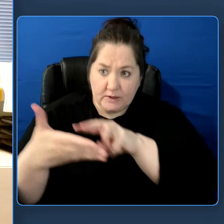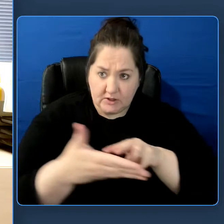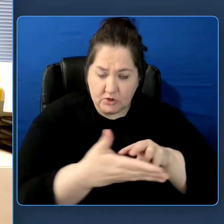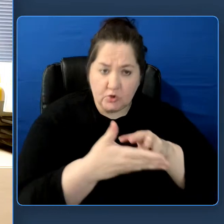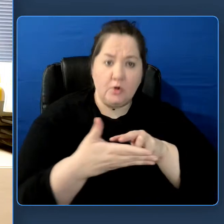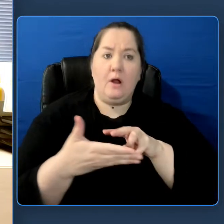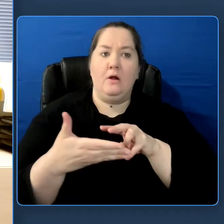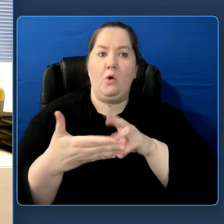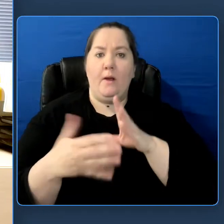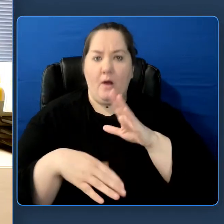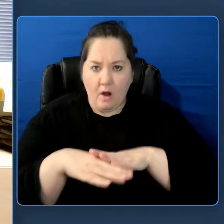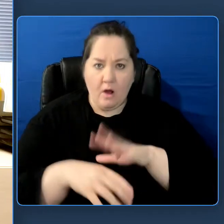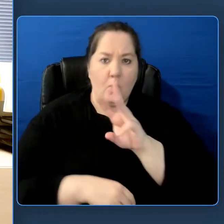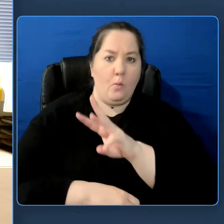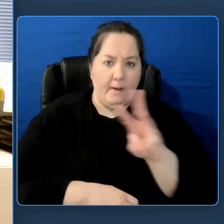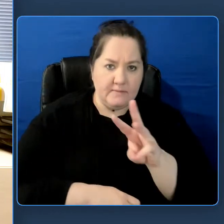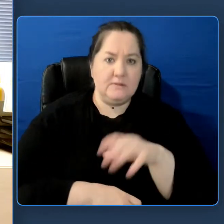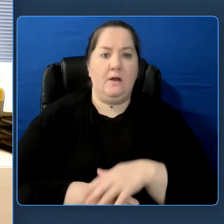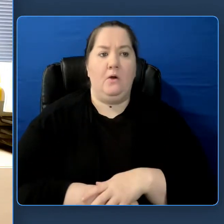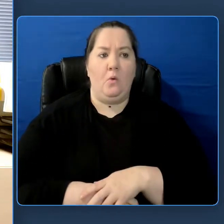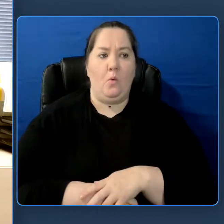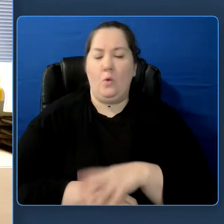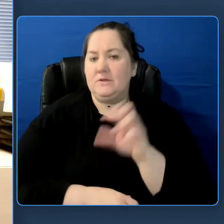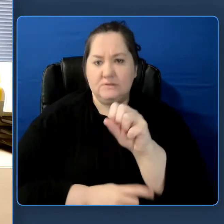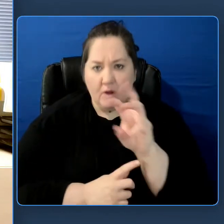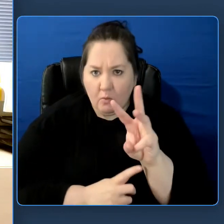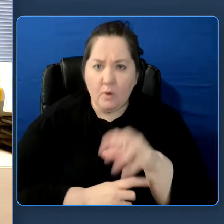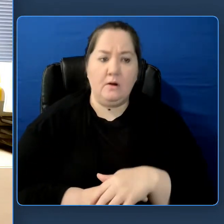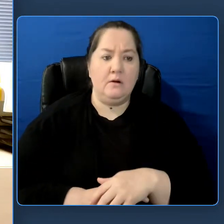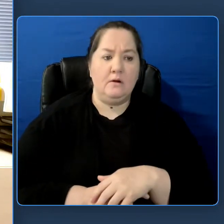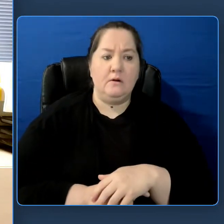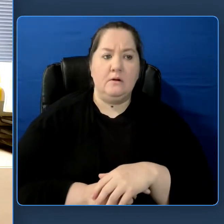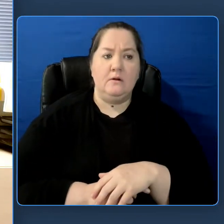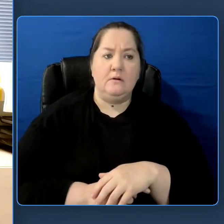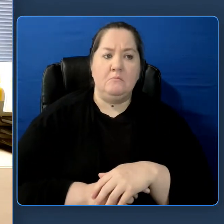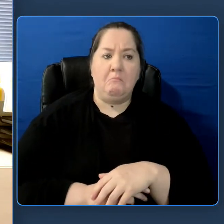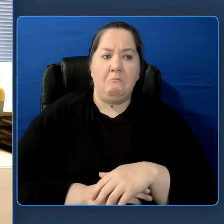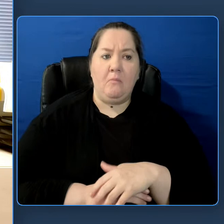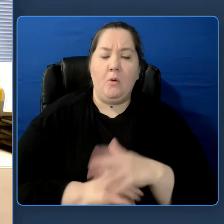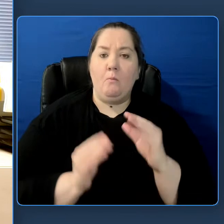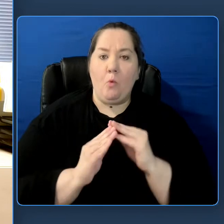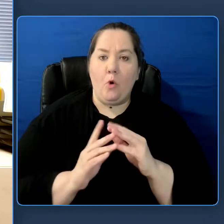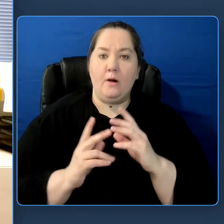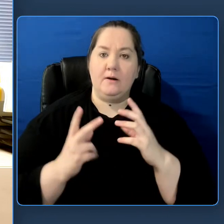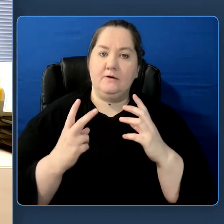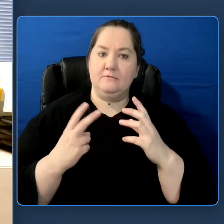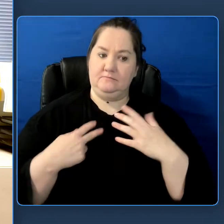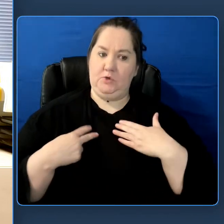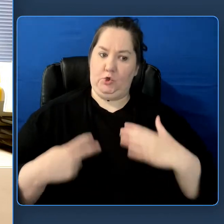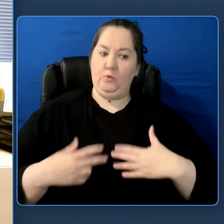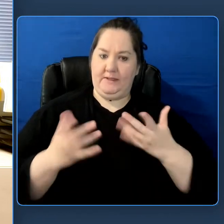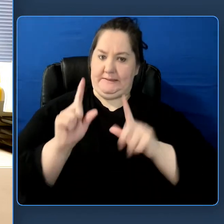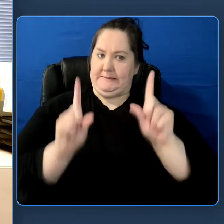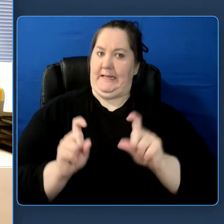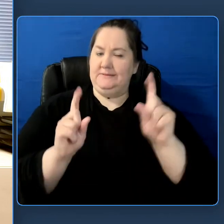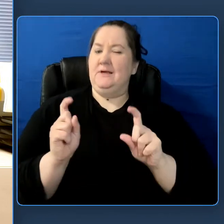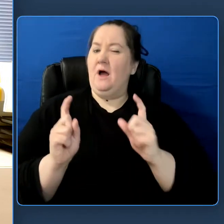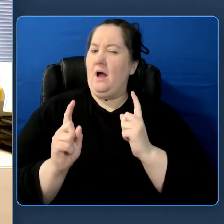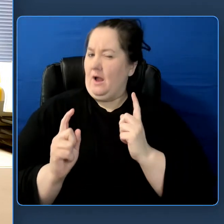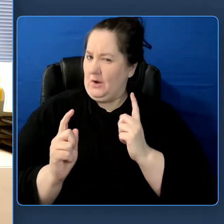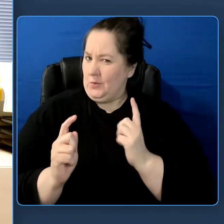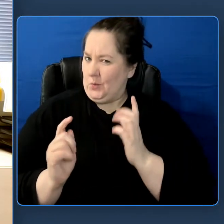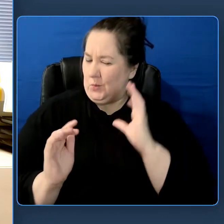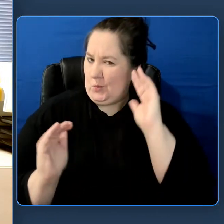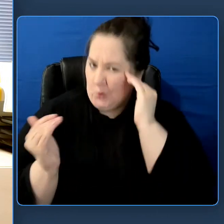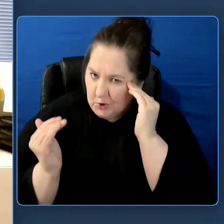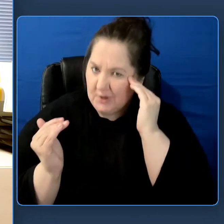through a website or a piece of software and doing a real human audit. And I just worry that that's going to